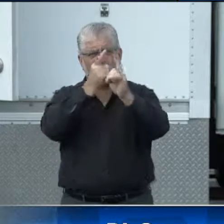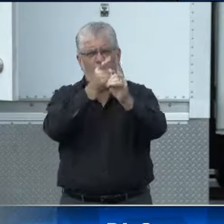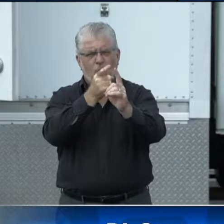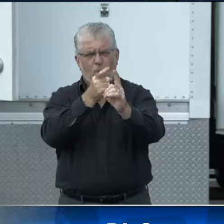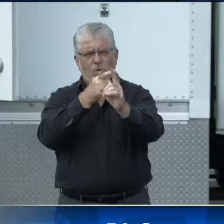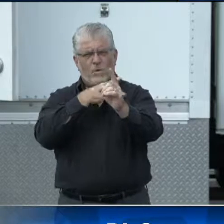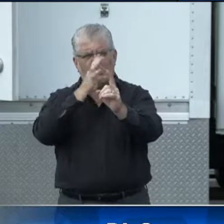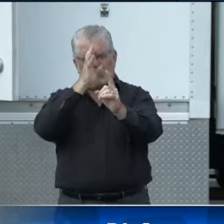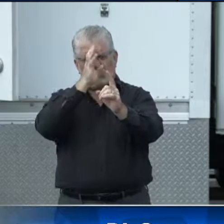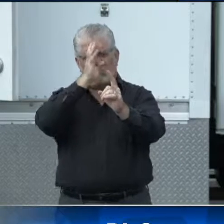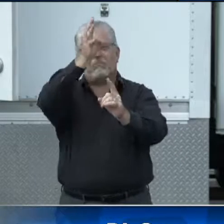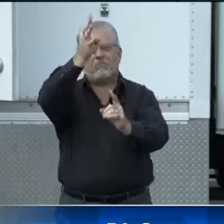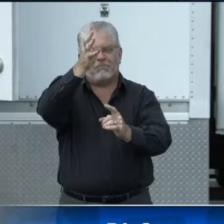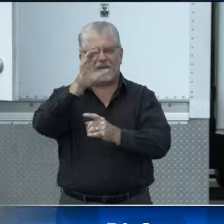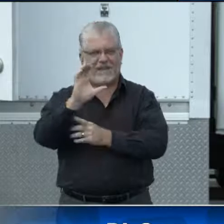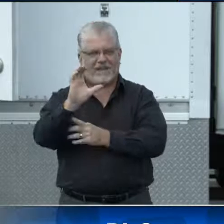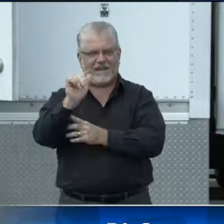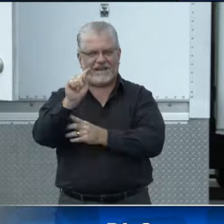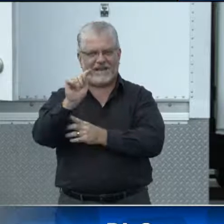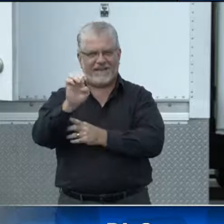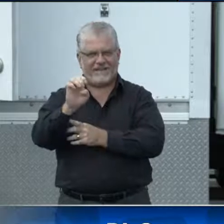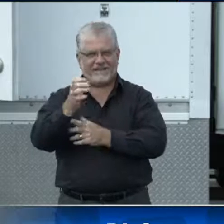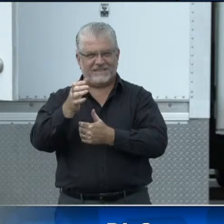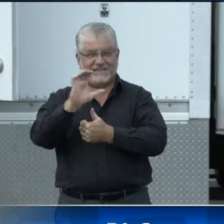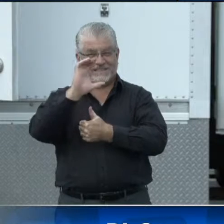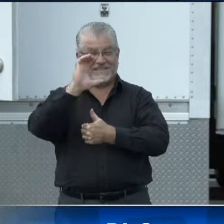Kate stands again for accessible,